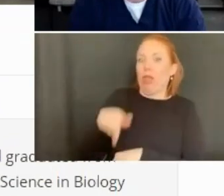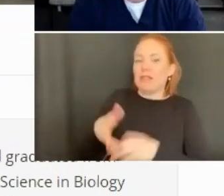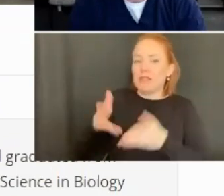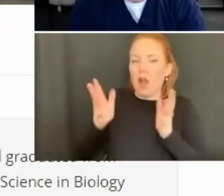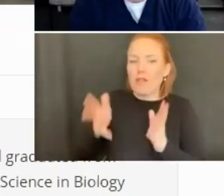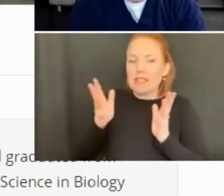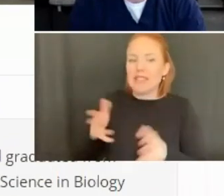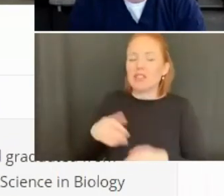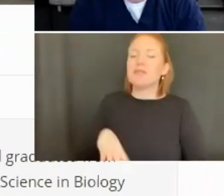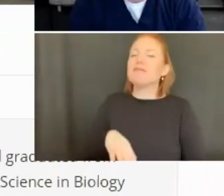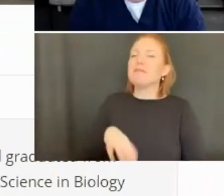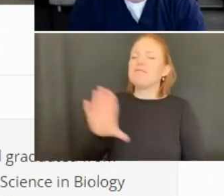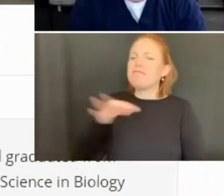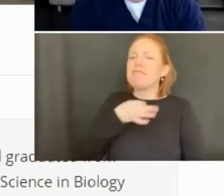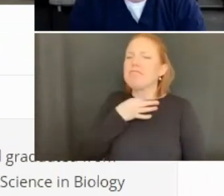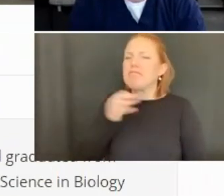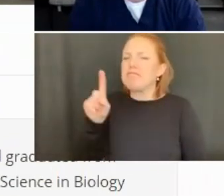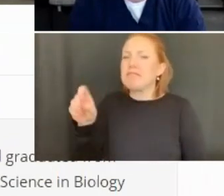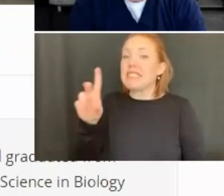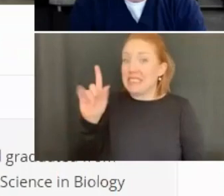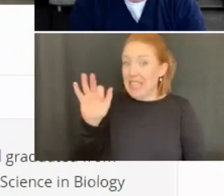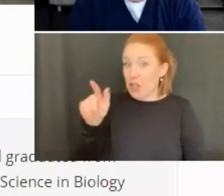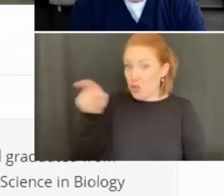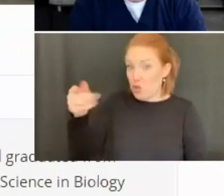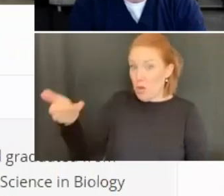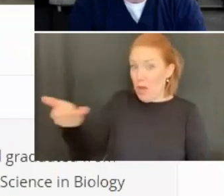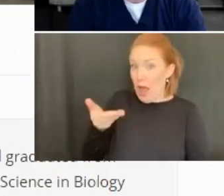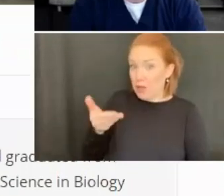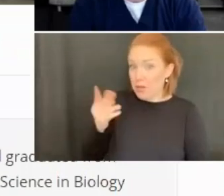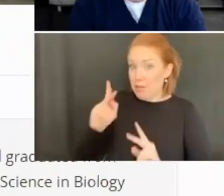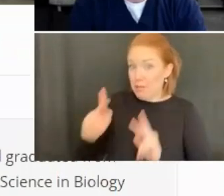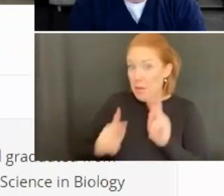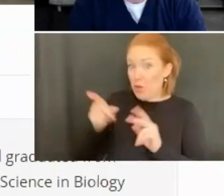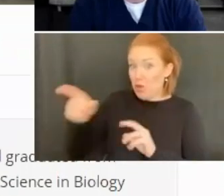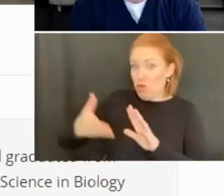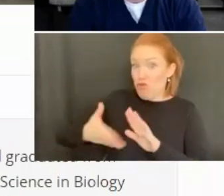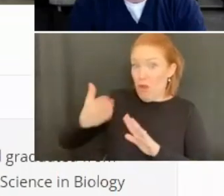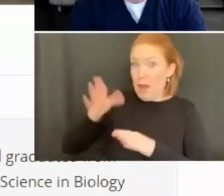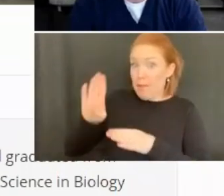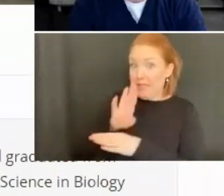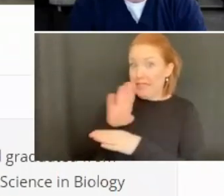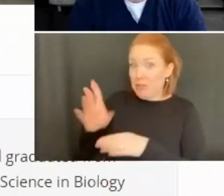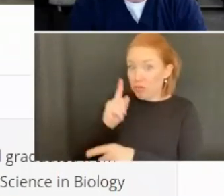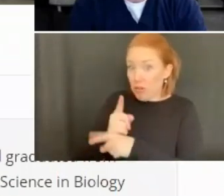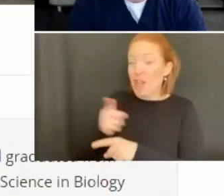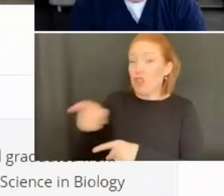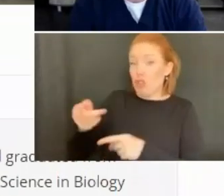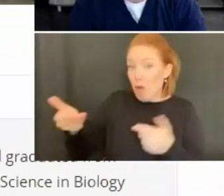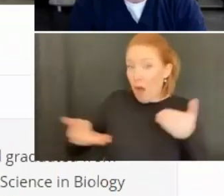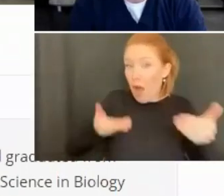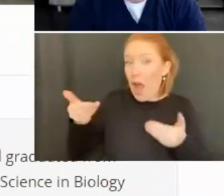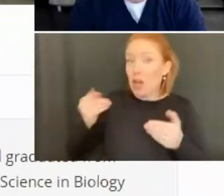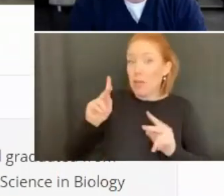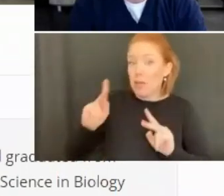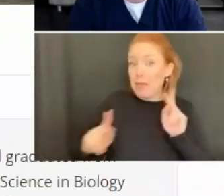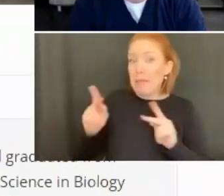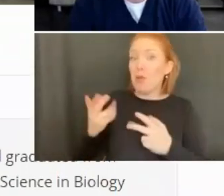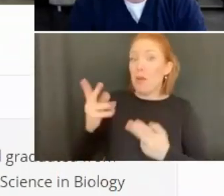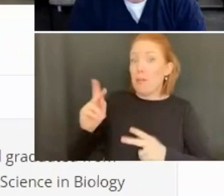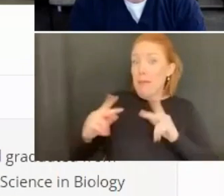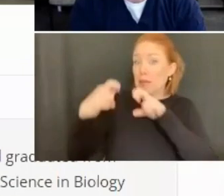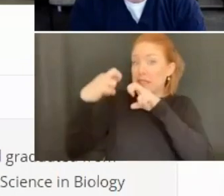let me ask you, Dr. Daniel, because you hire people. You run a practice, which we'll talk about. You hire people. People sit down in front of you